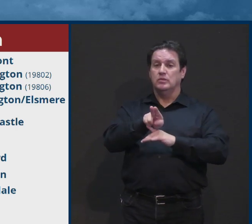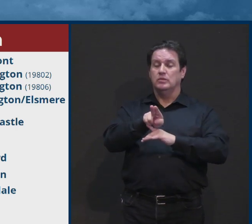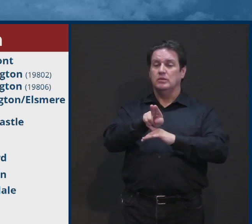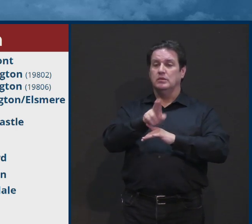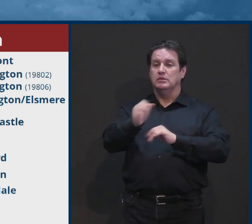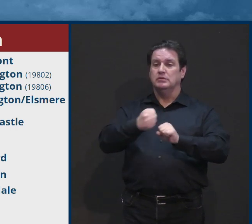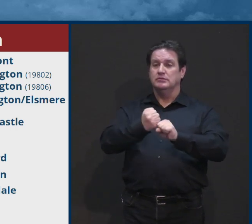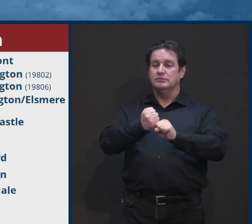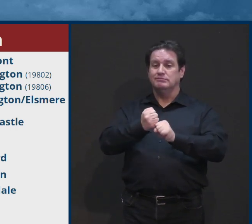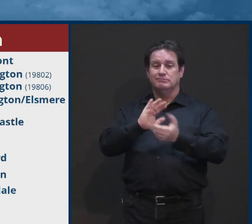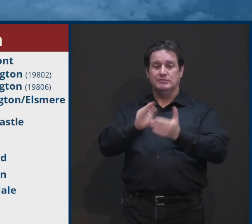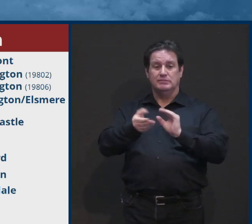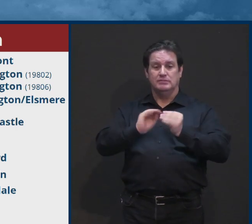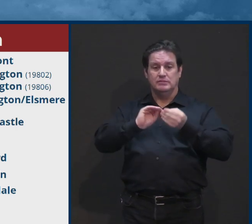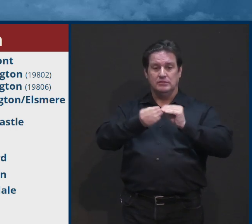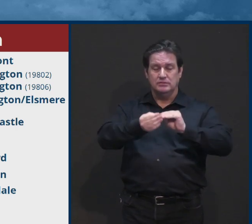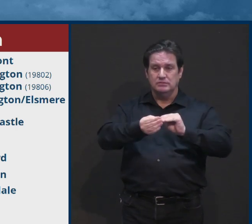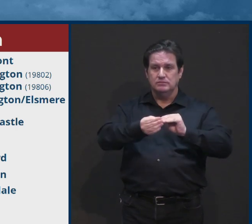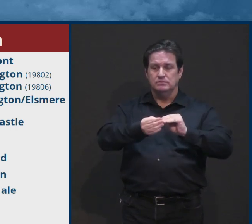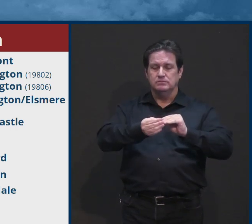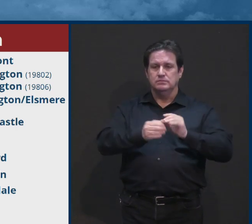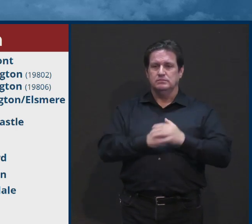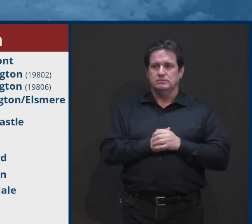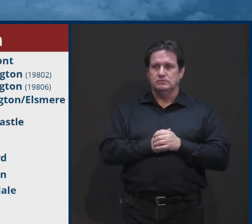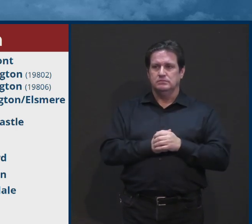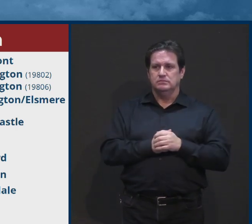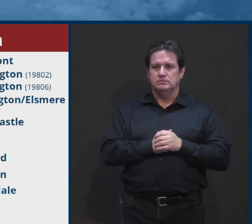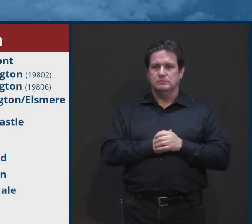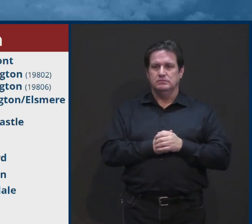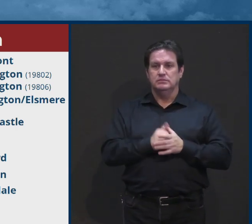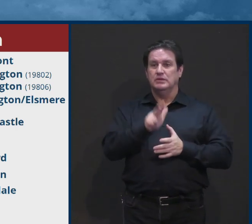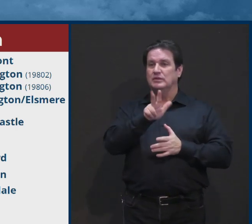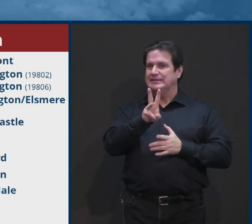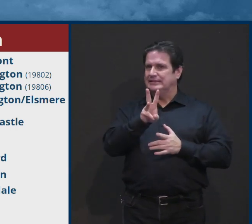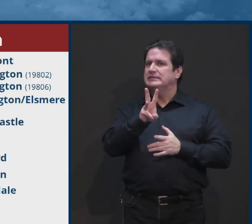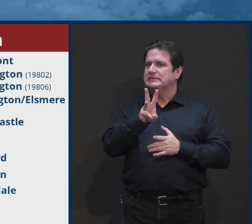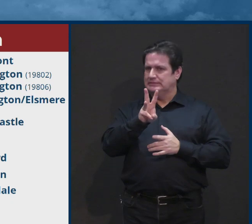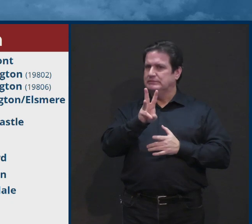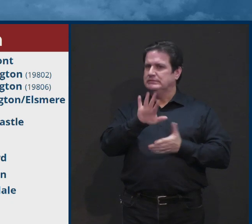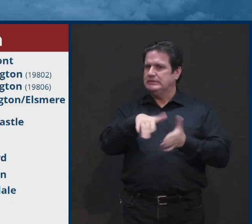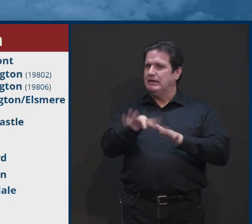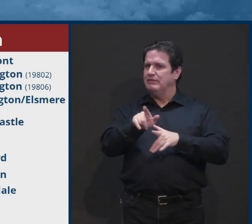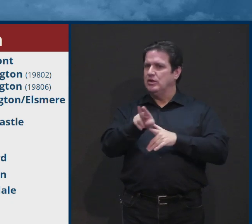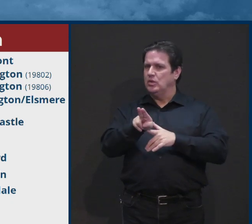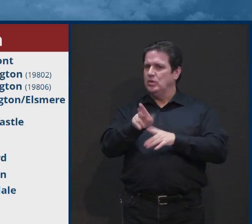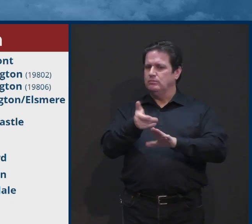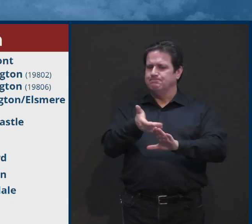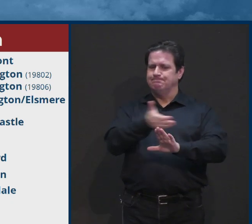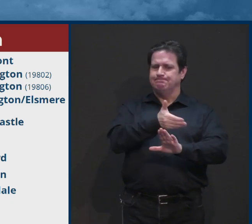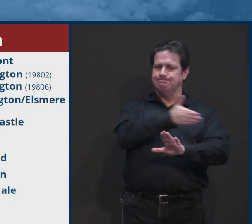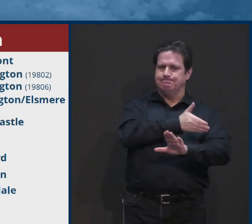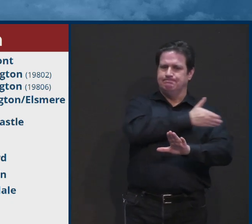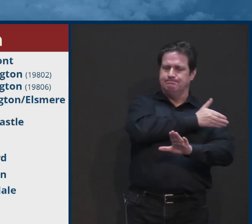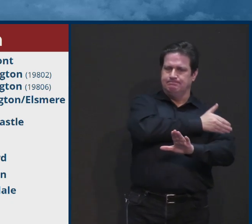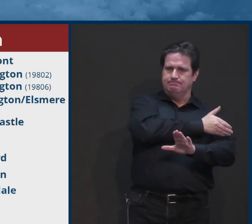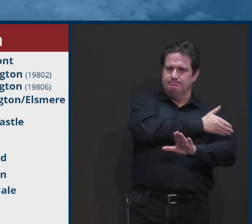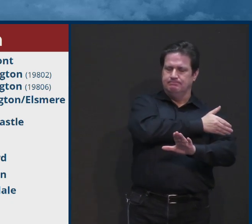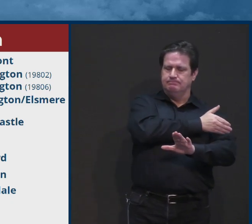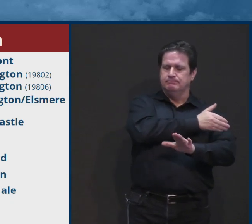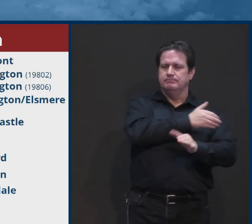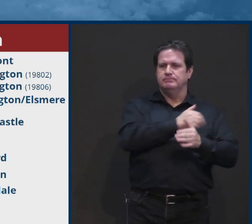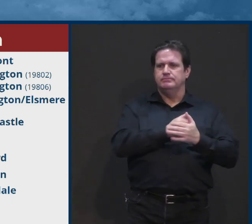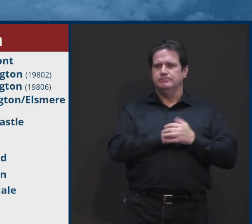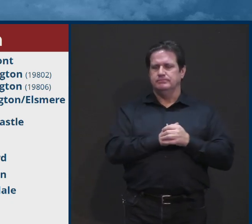in recorded history here, we had 36 deaths in the entire season.